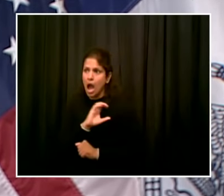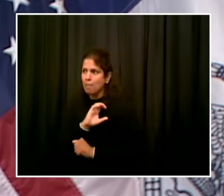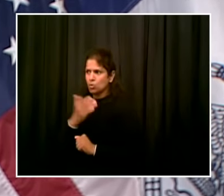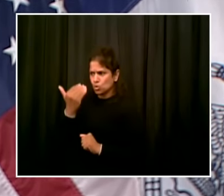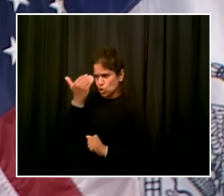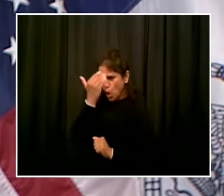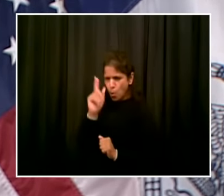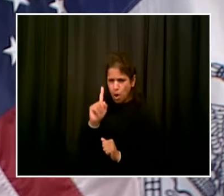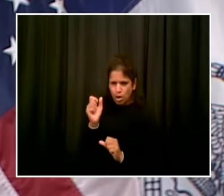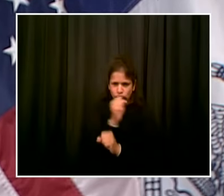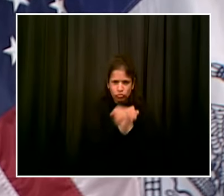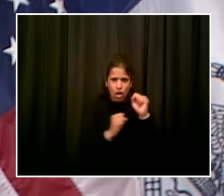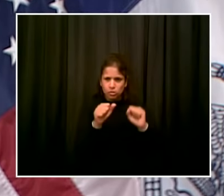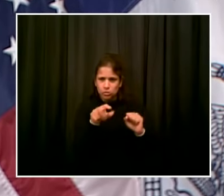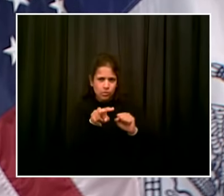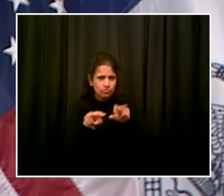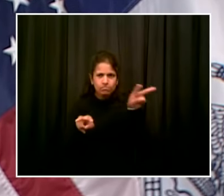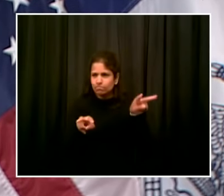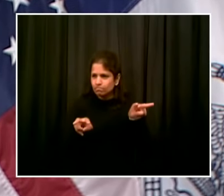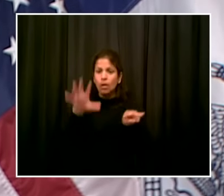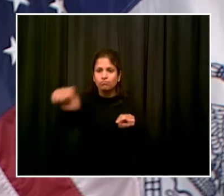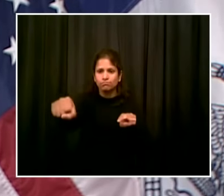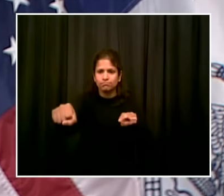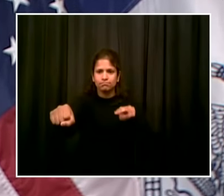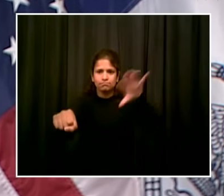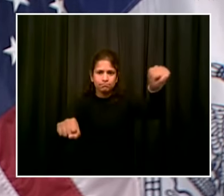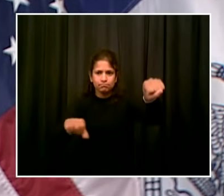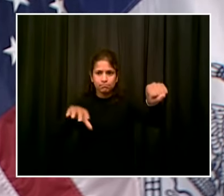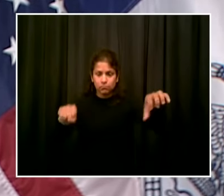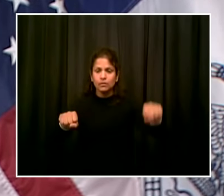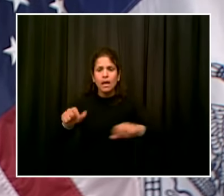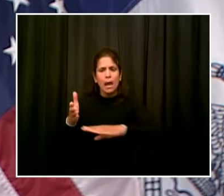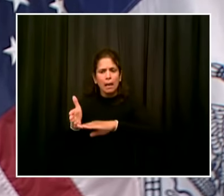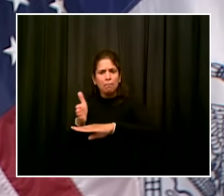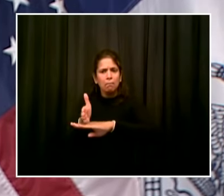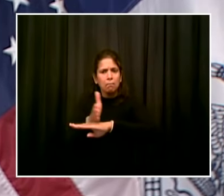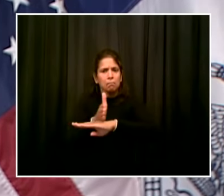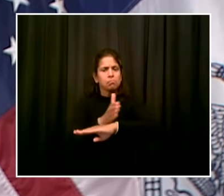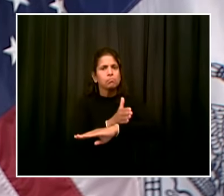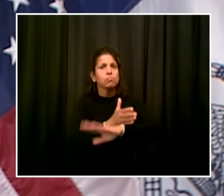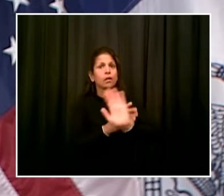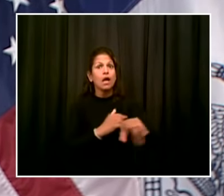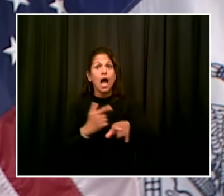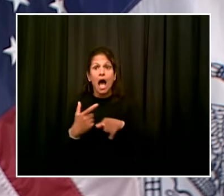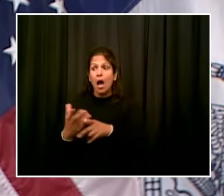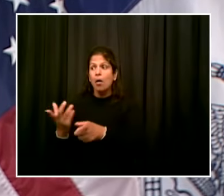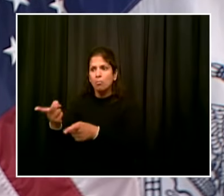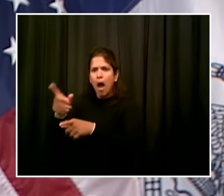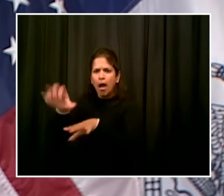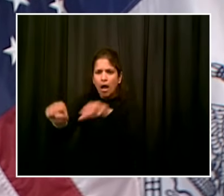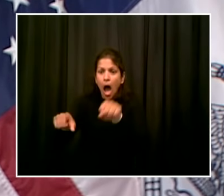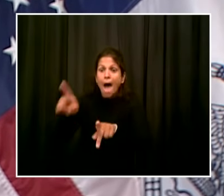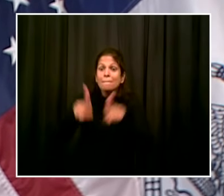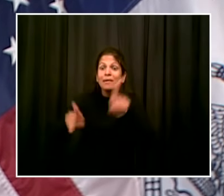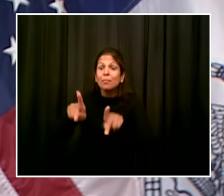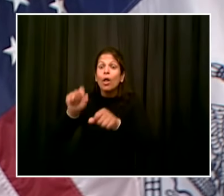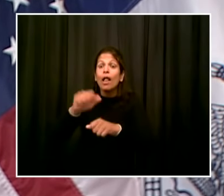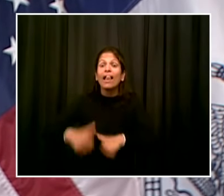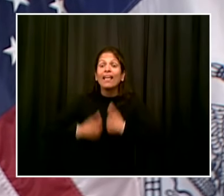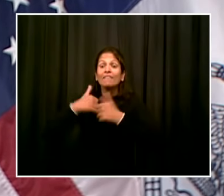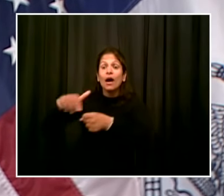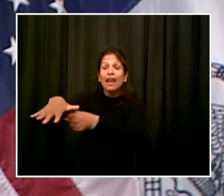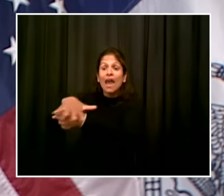the growing presence of community members working with NYPD to stop the violence. But what I said very clearly is, and the